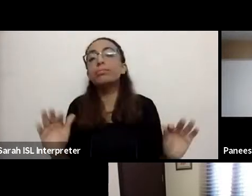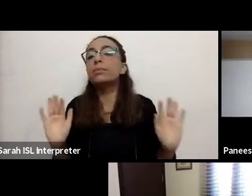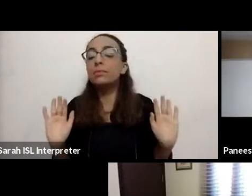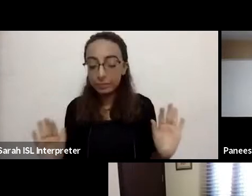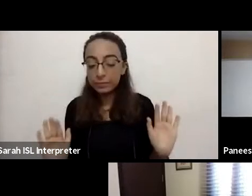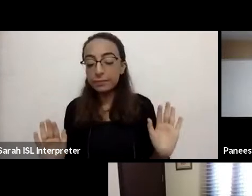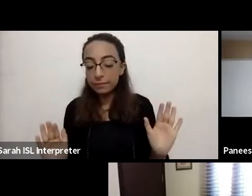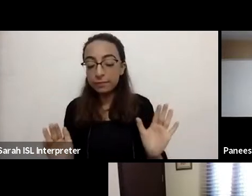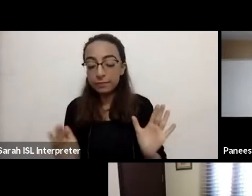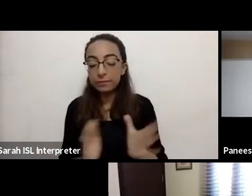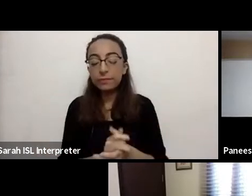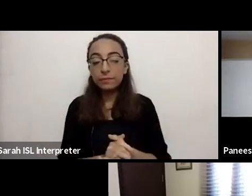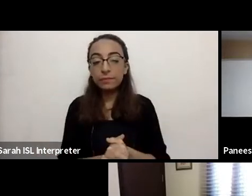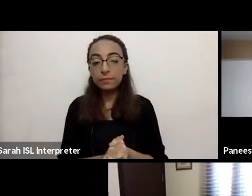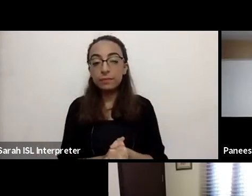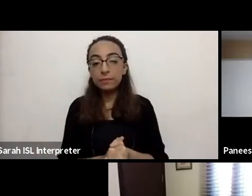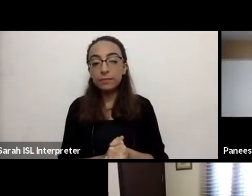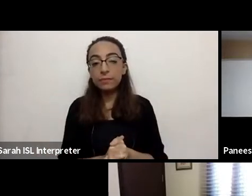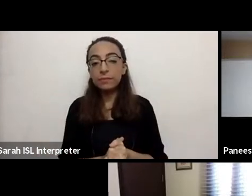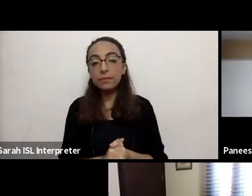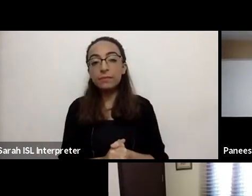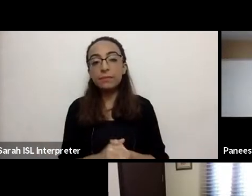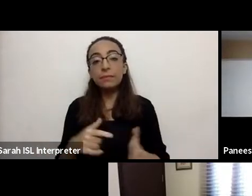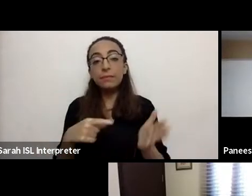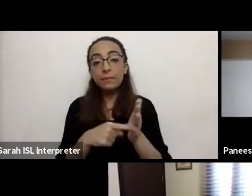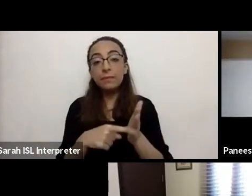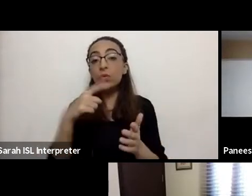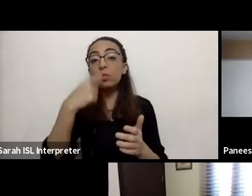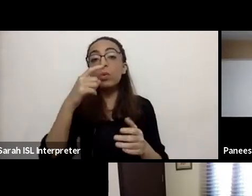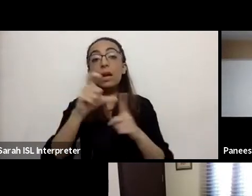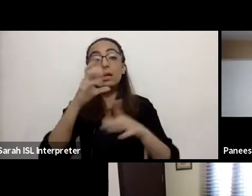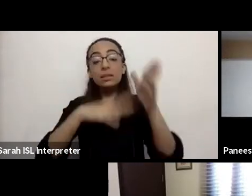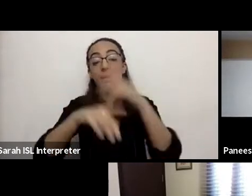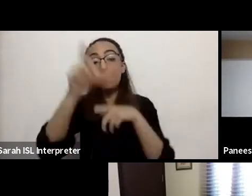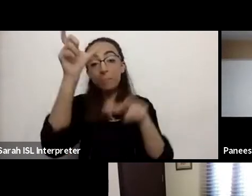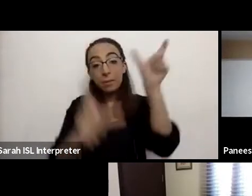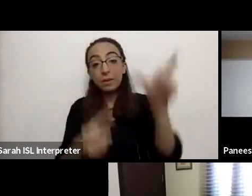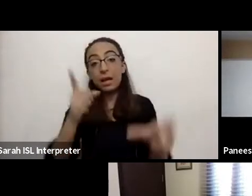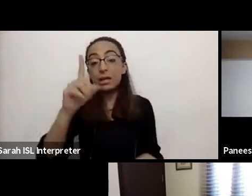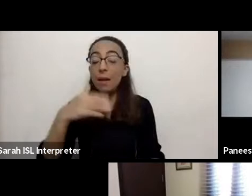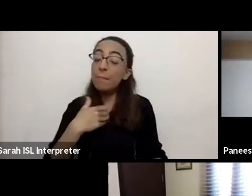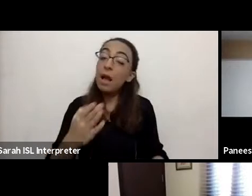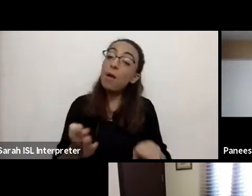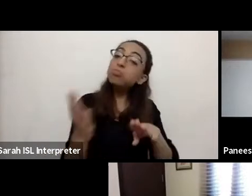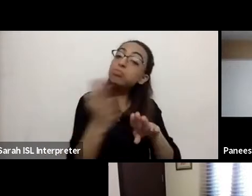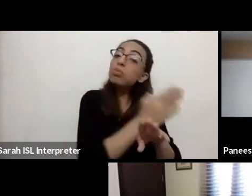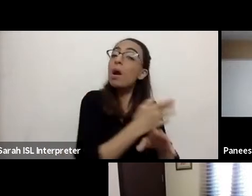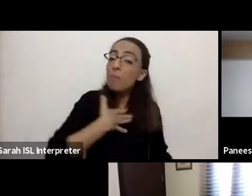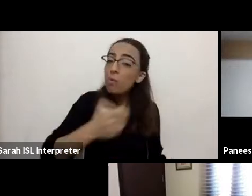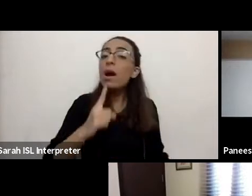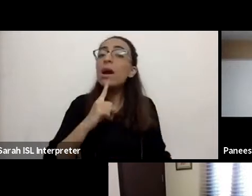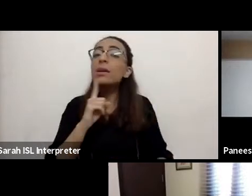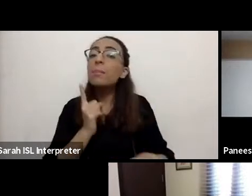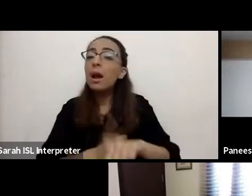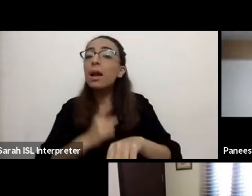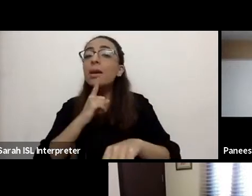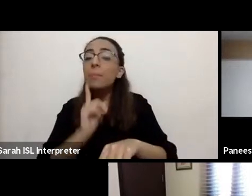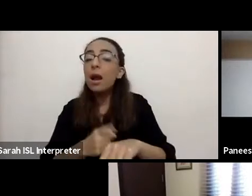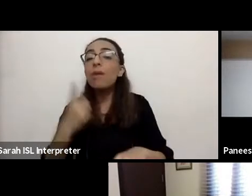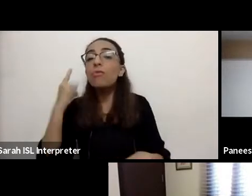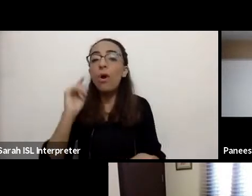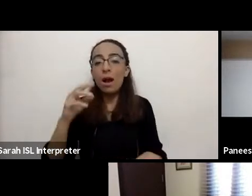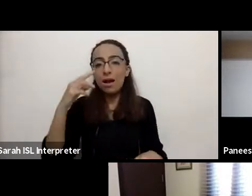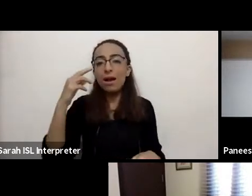this is thing which people with disability has been demanding from decades as a reasonable